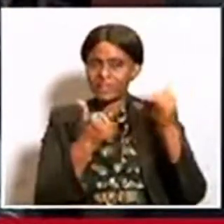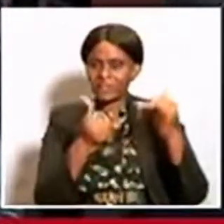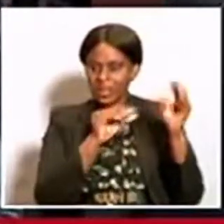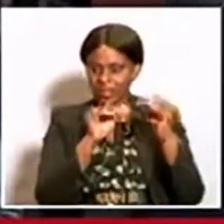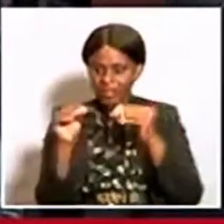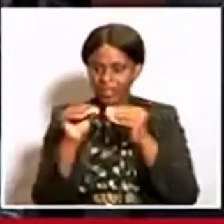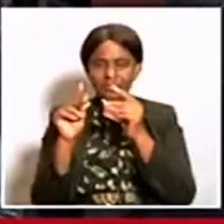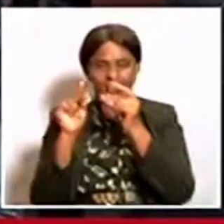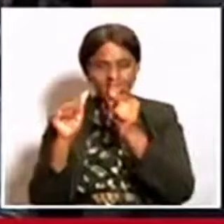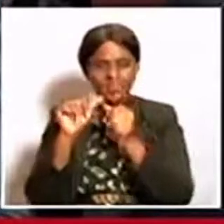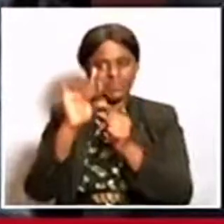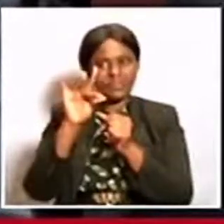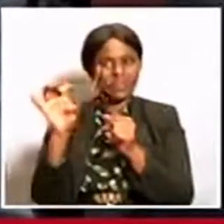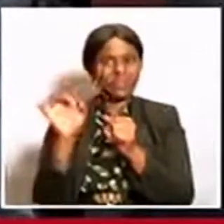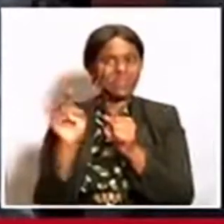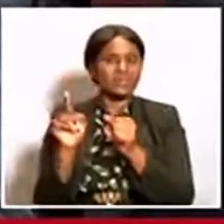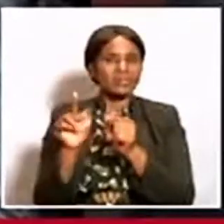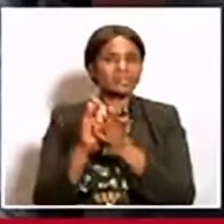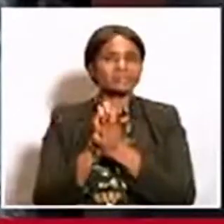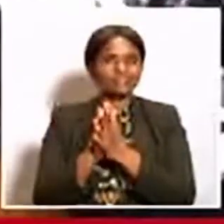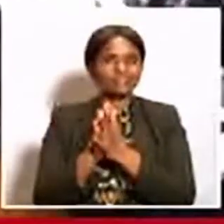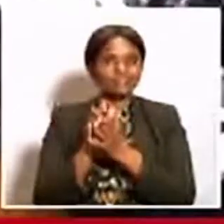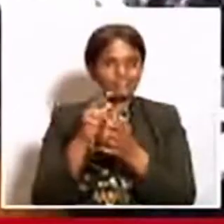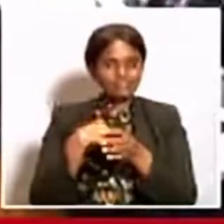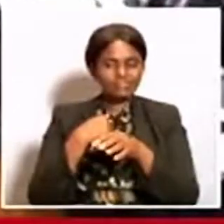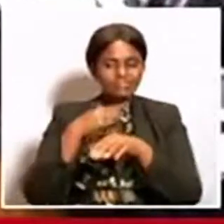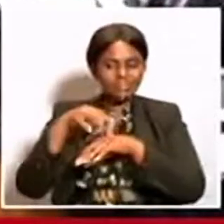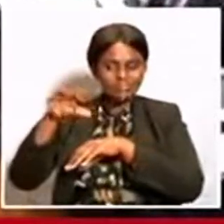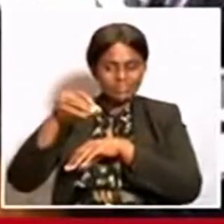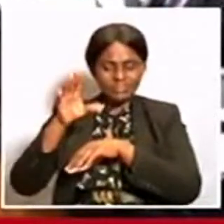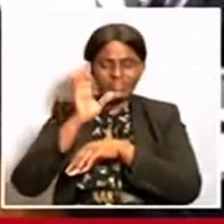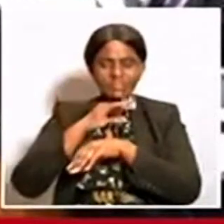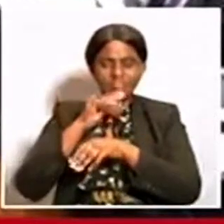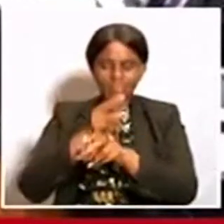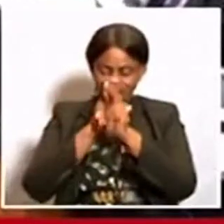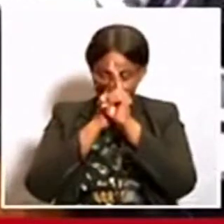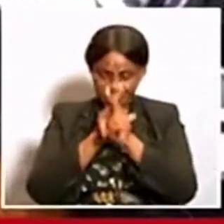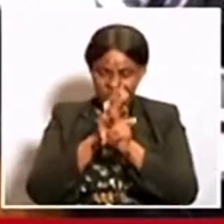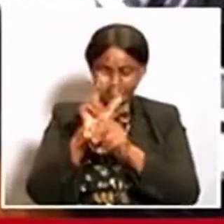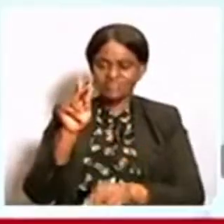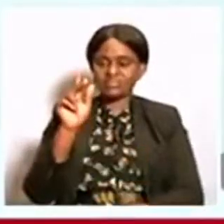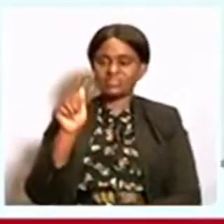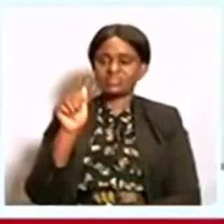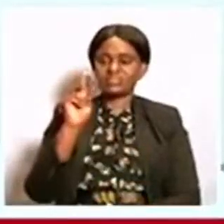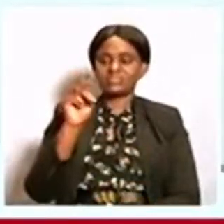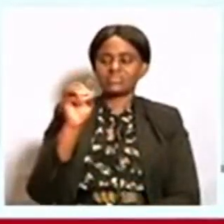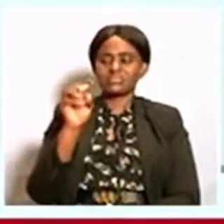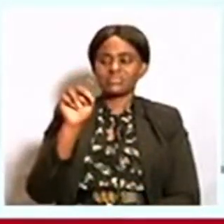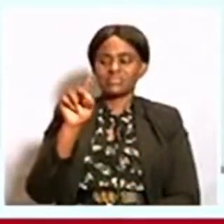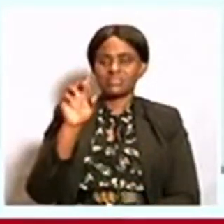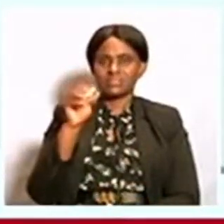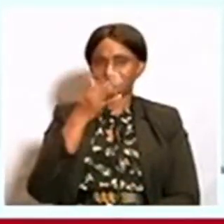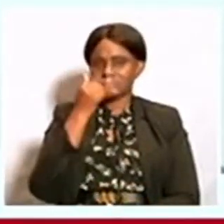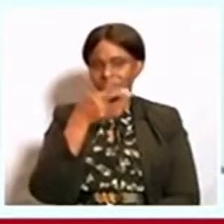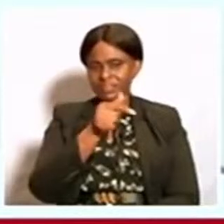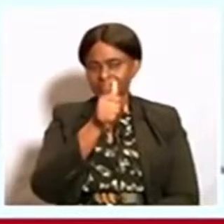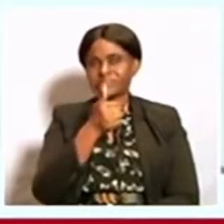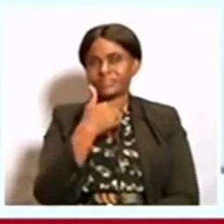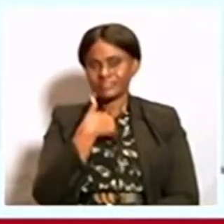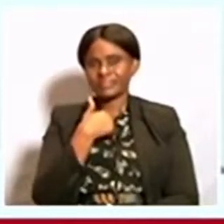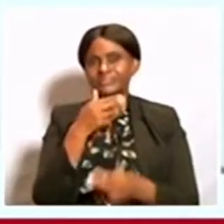800. Yeah, like I guided Honorable Kamondo, that you should have a short